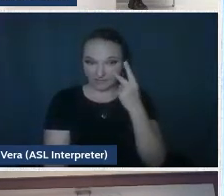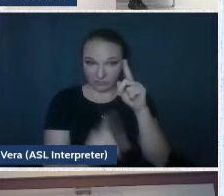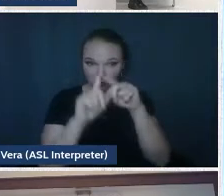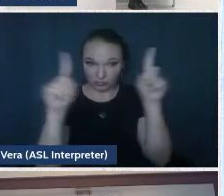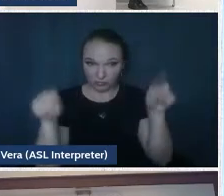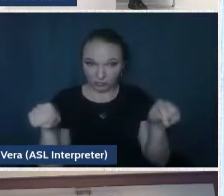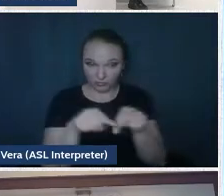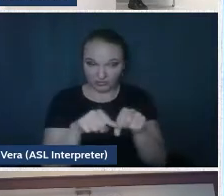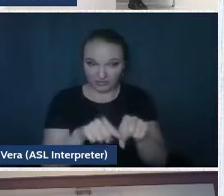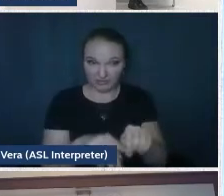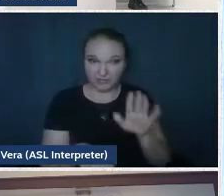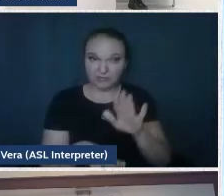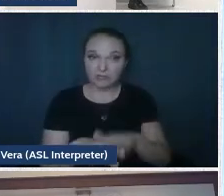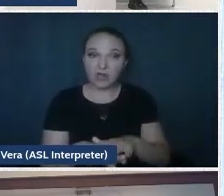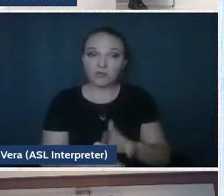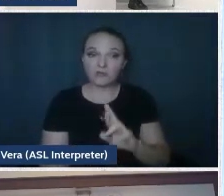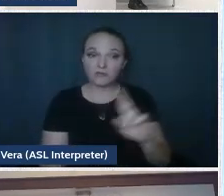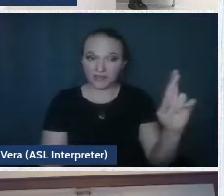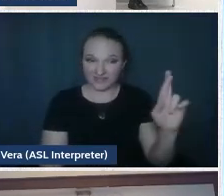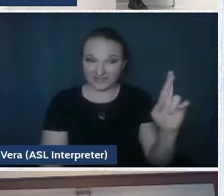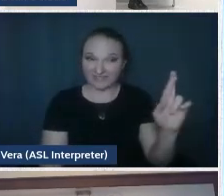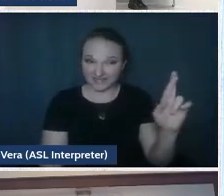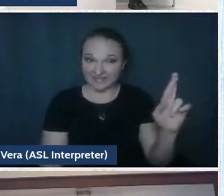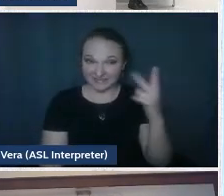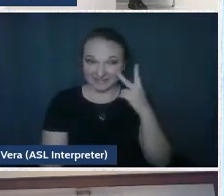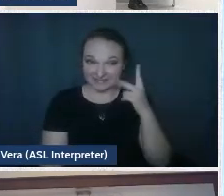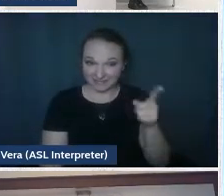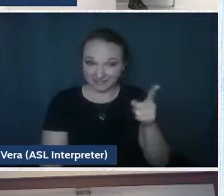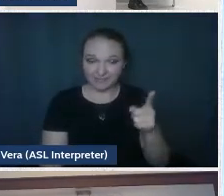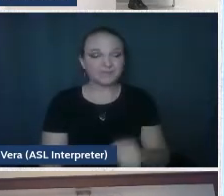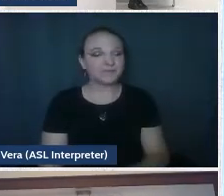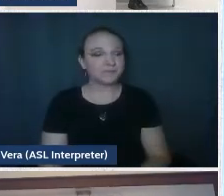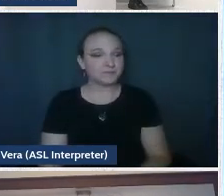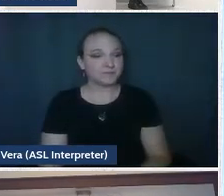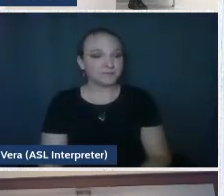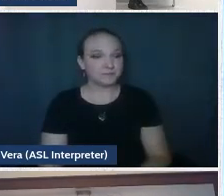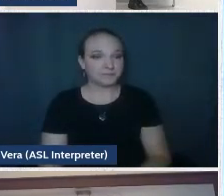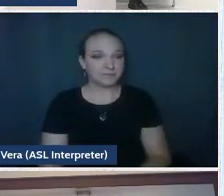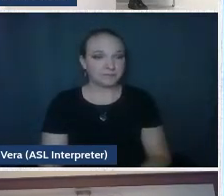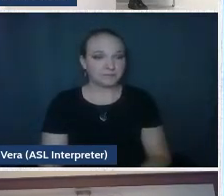your screen, you'll find a code. So that's